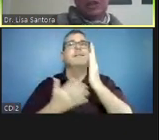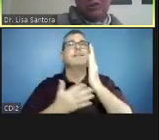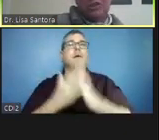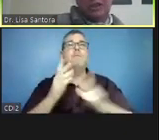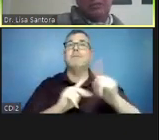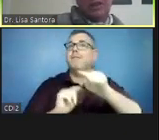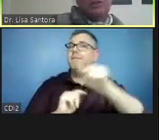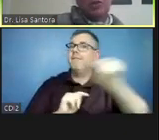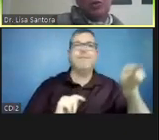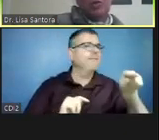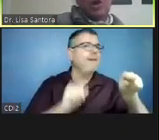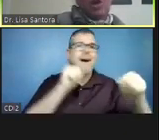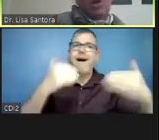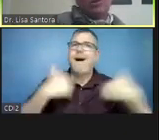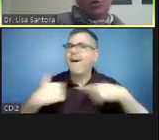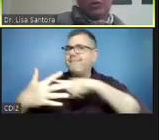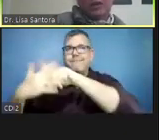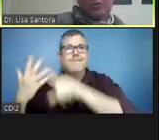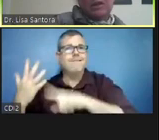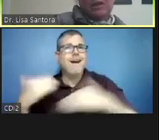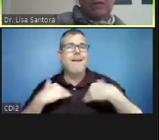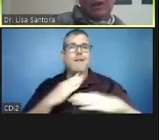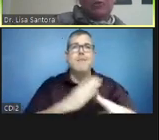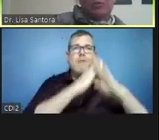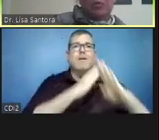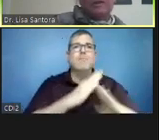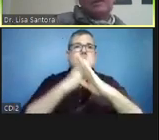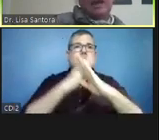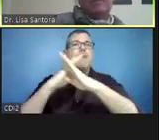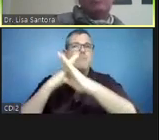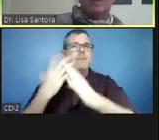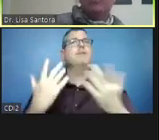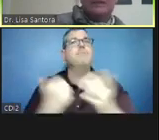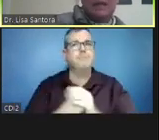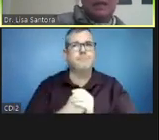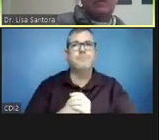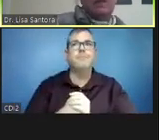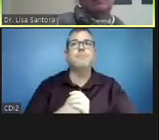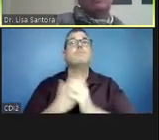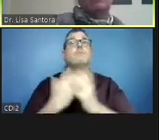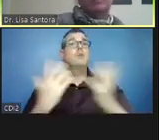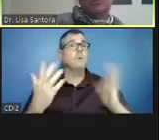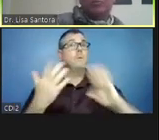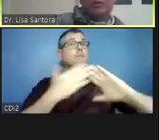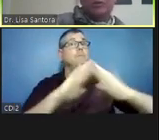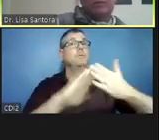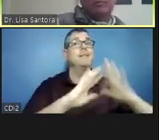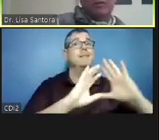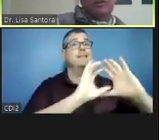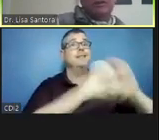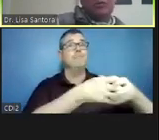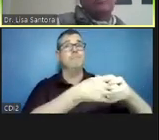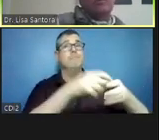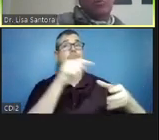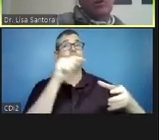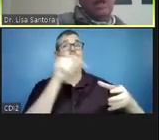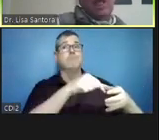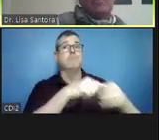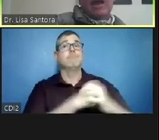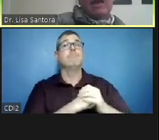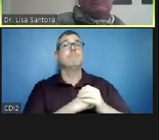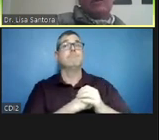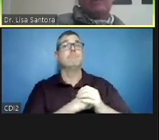vaccinated challenging. And so our goal with the Community Advisory Board is to have a representative and inclusive